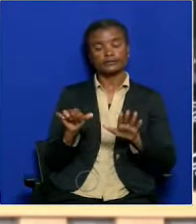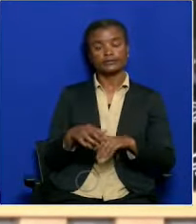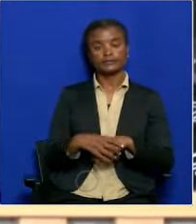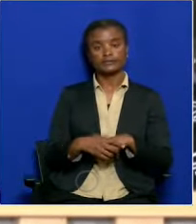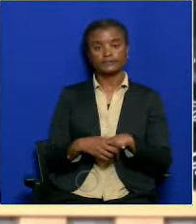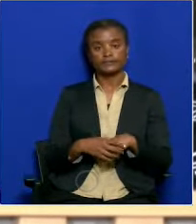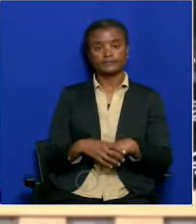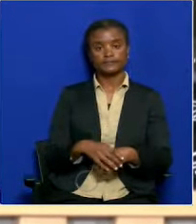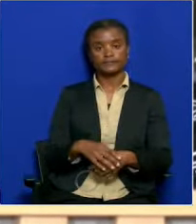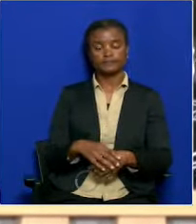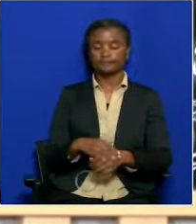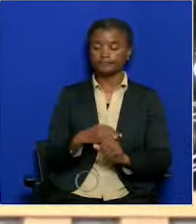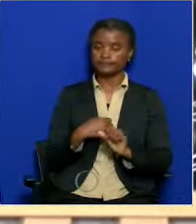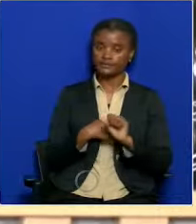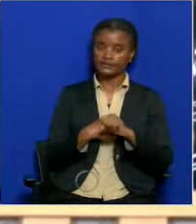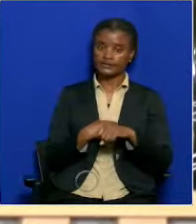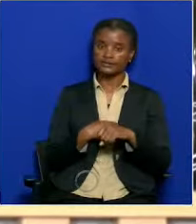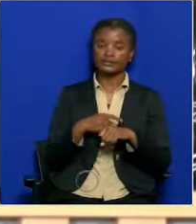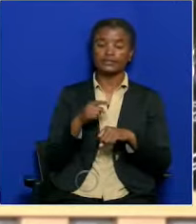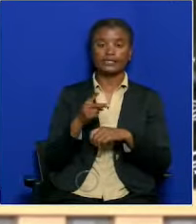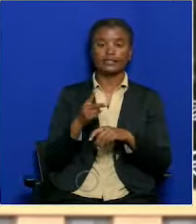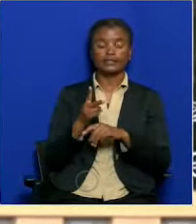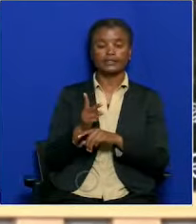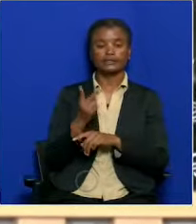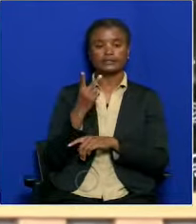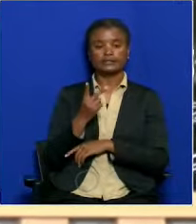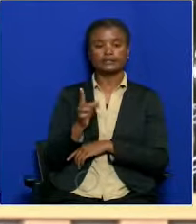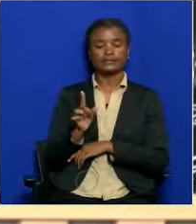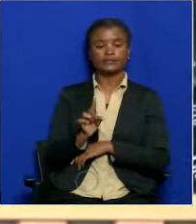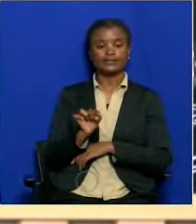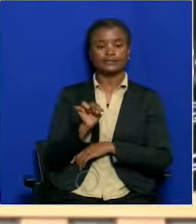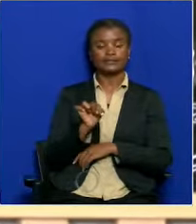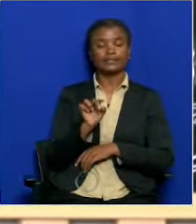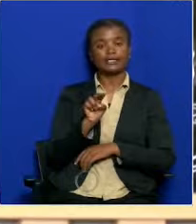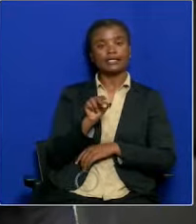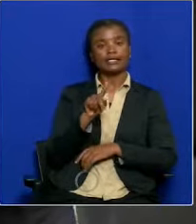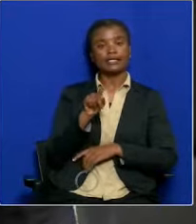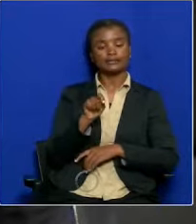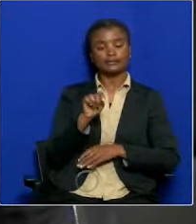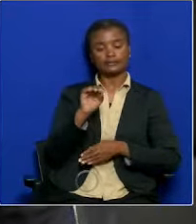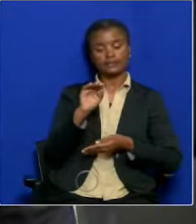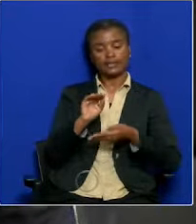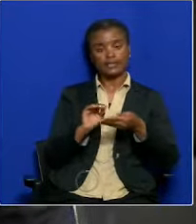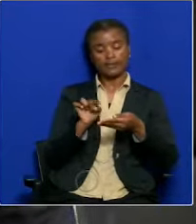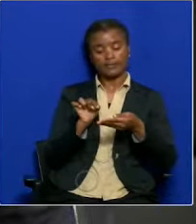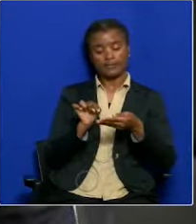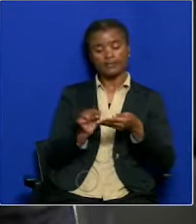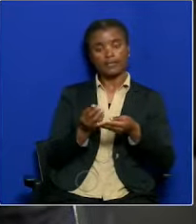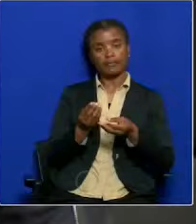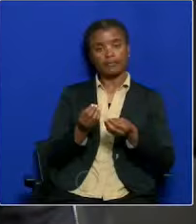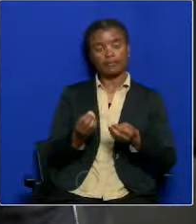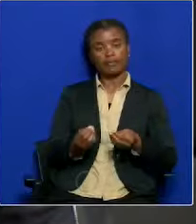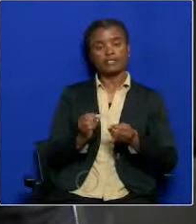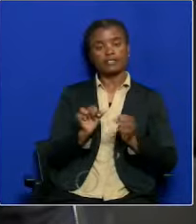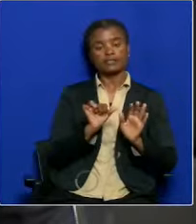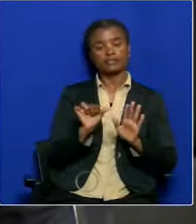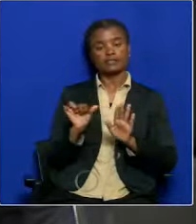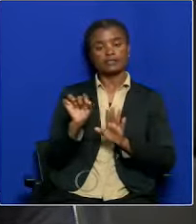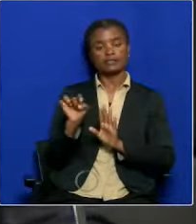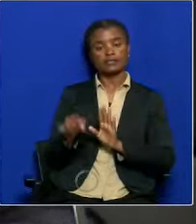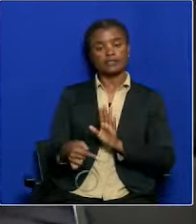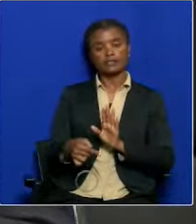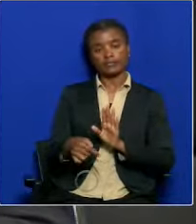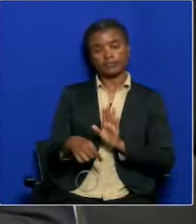Yes. There again, you see your net balance there, it's 66,000. And even if you go through all